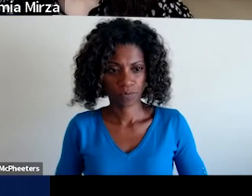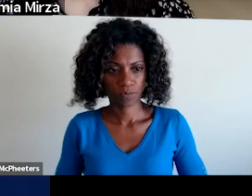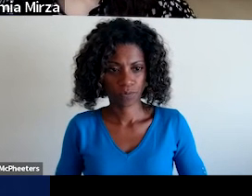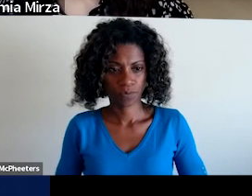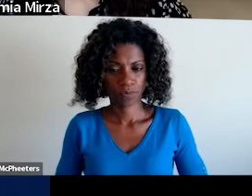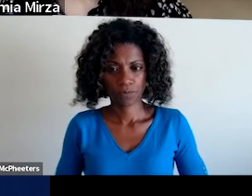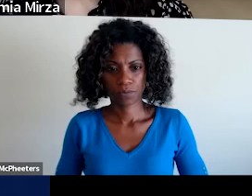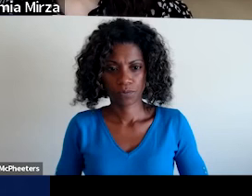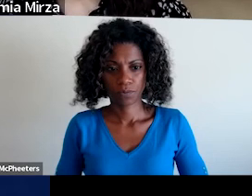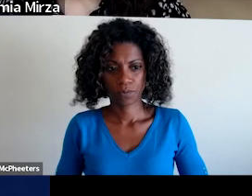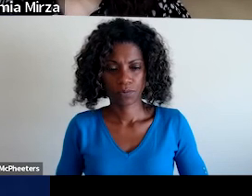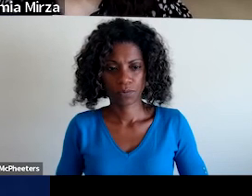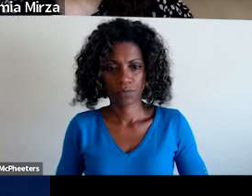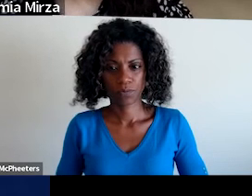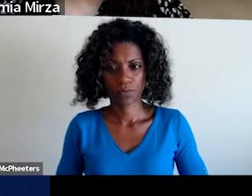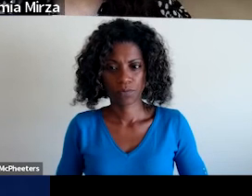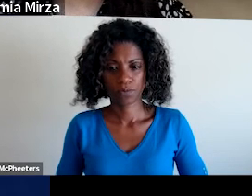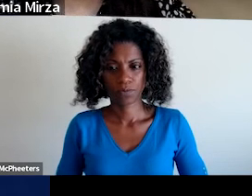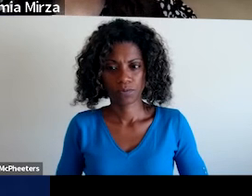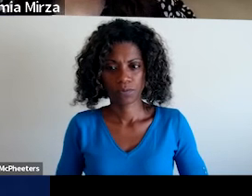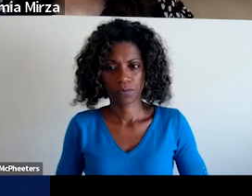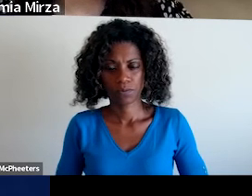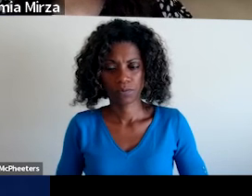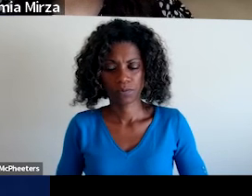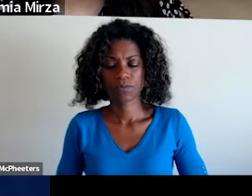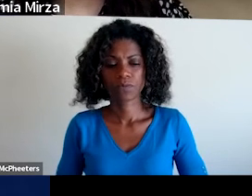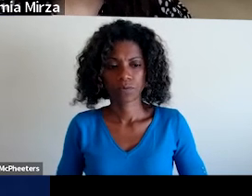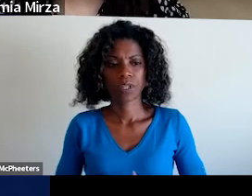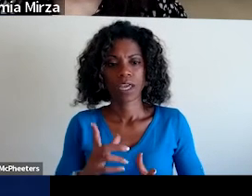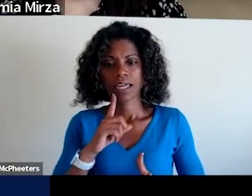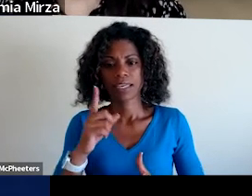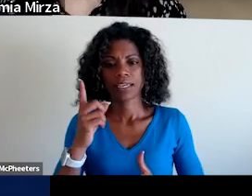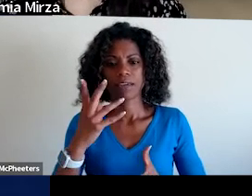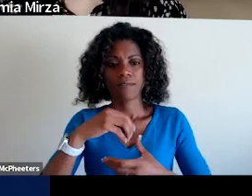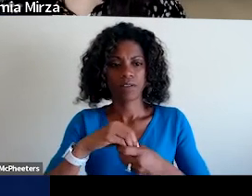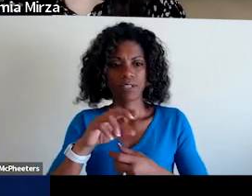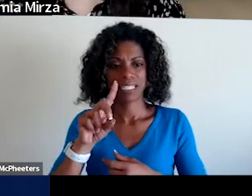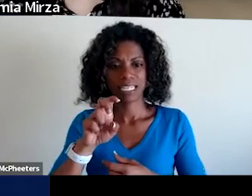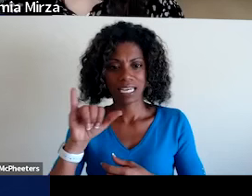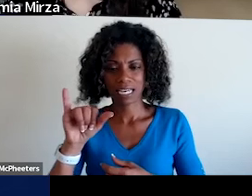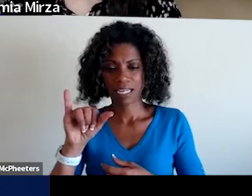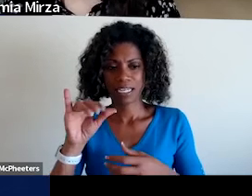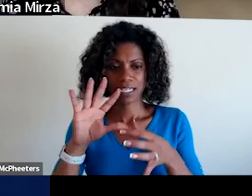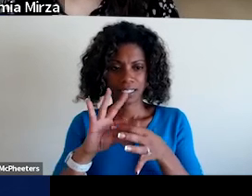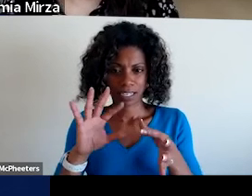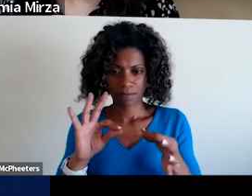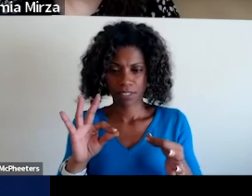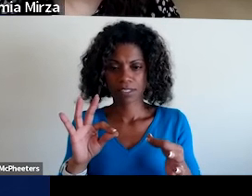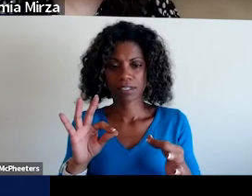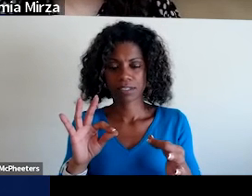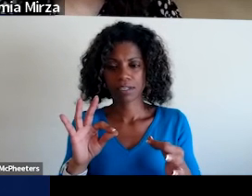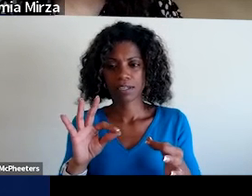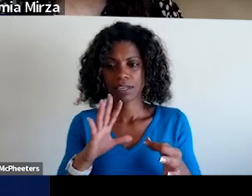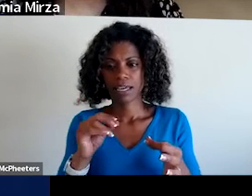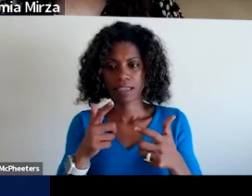there. I want to chat a bit about evolving DEI statements and language. Again, as we stated, a lot of